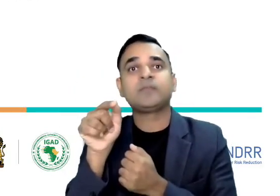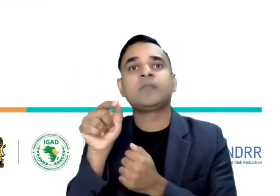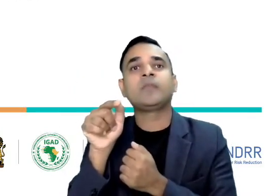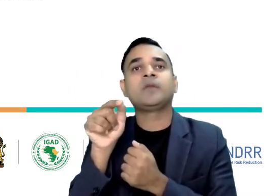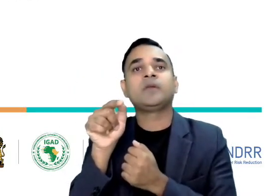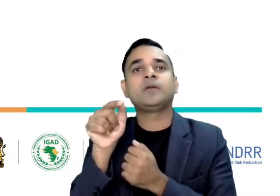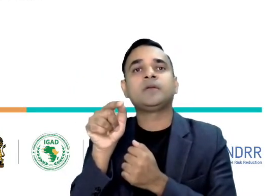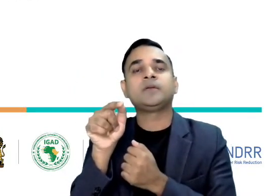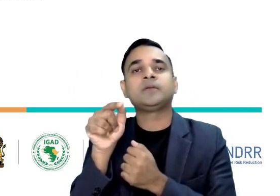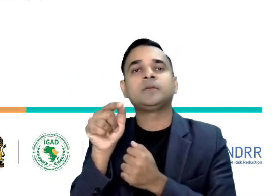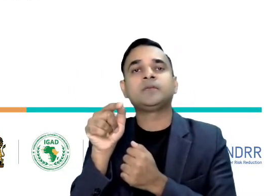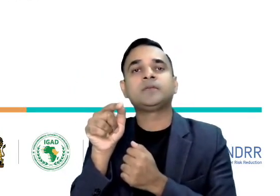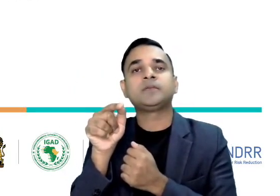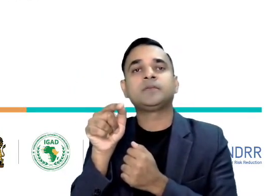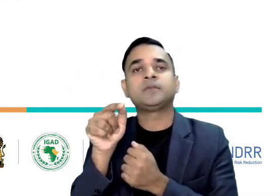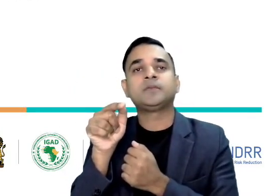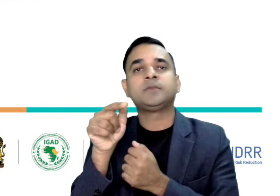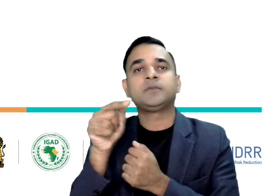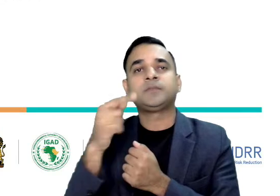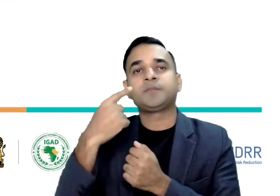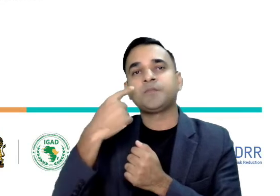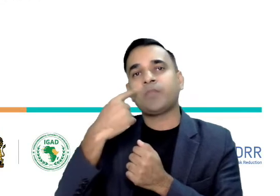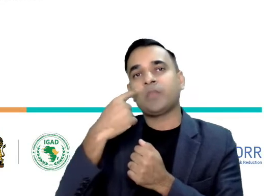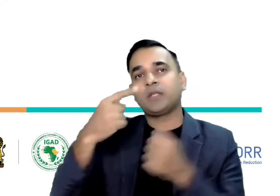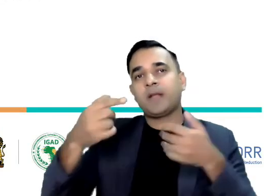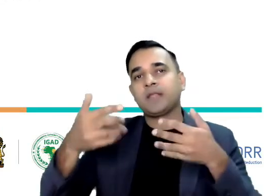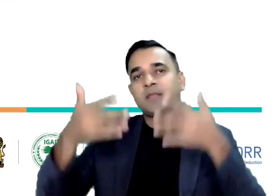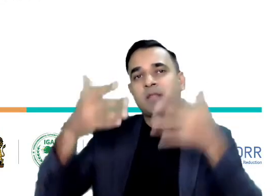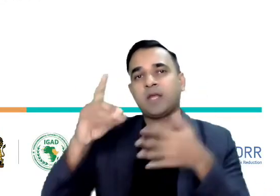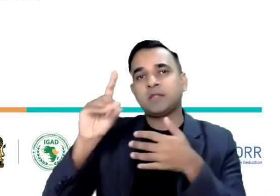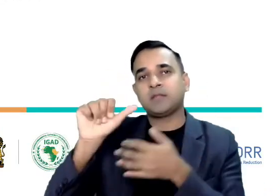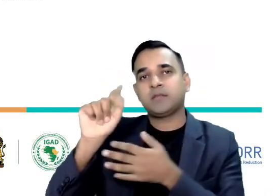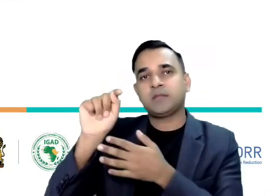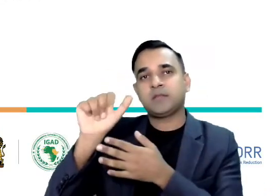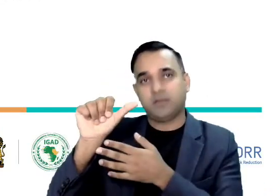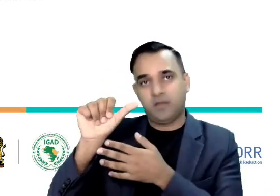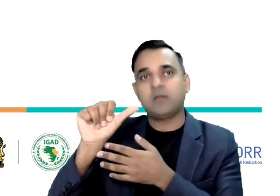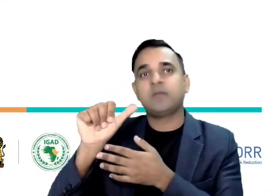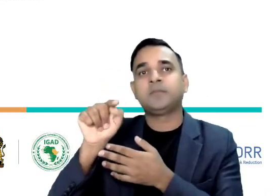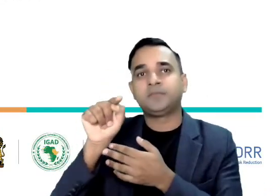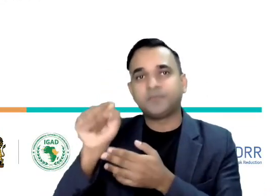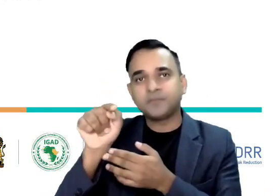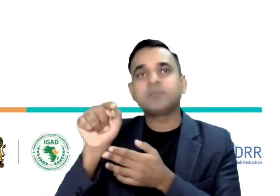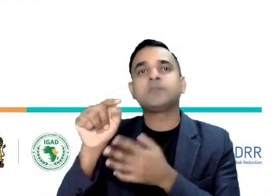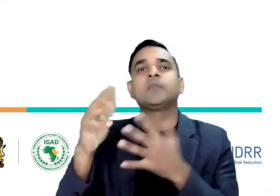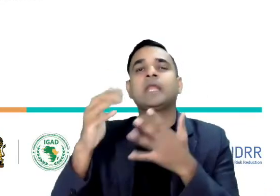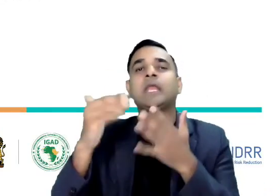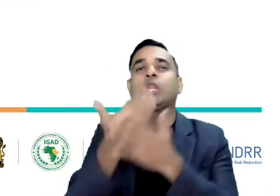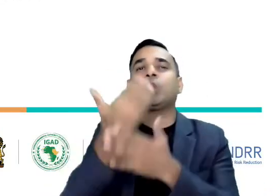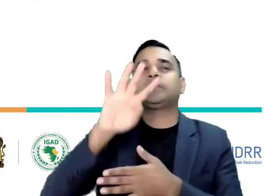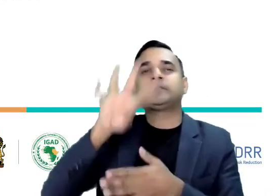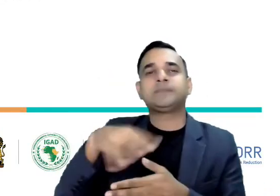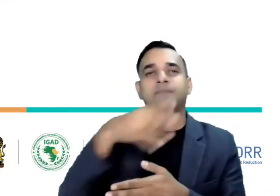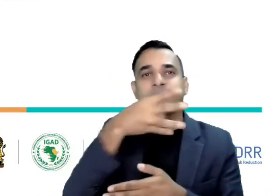to internalize the new matrix and find alignment with current strategies, new or revised strategies,